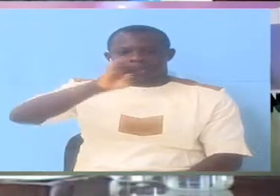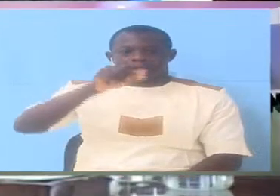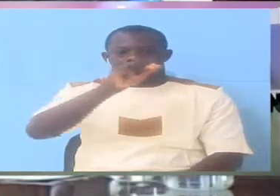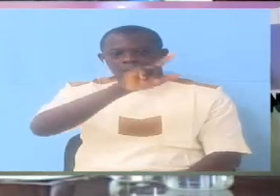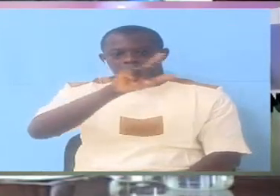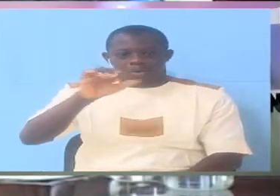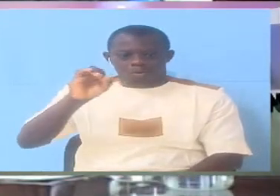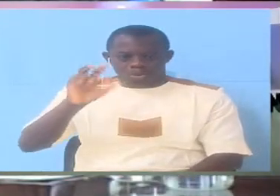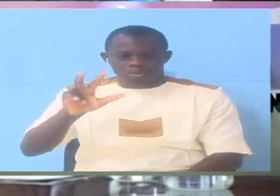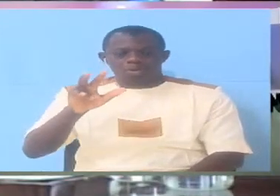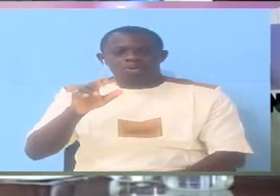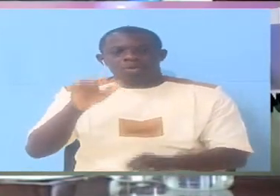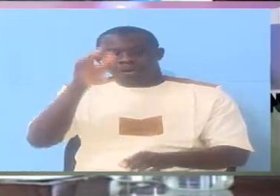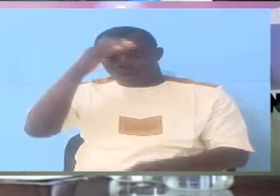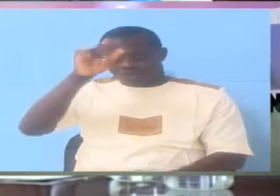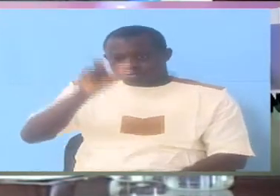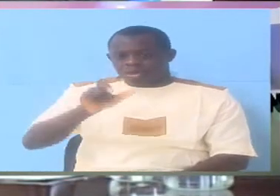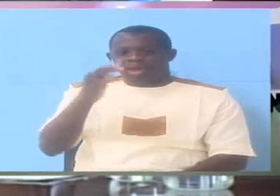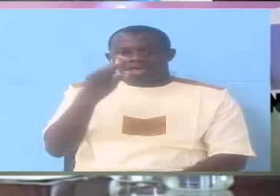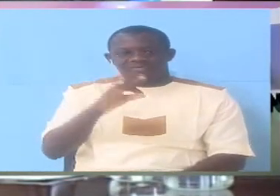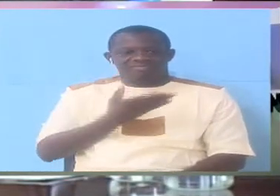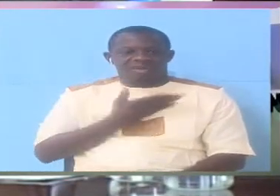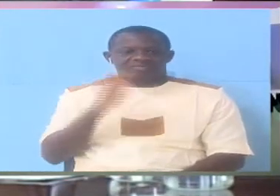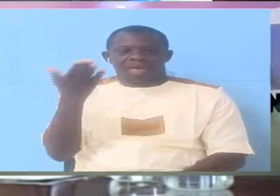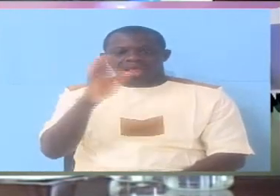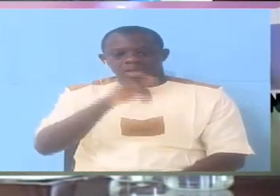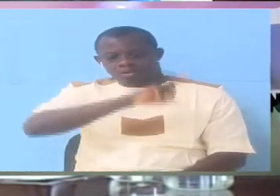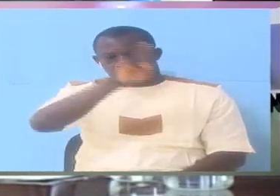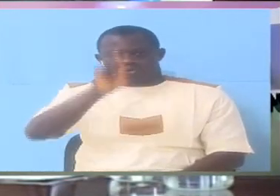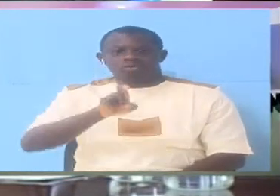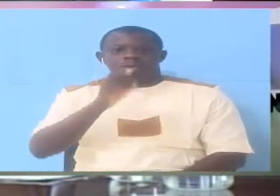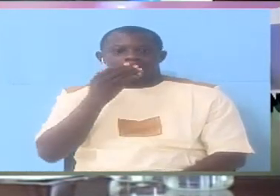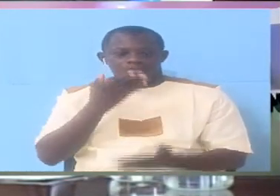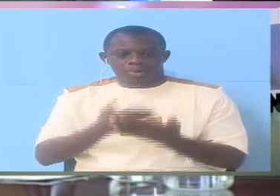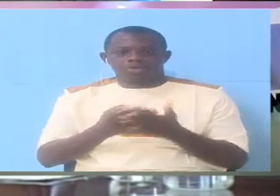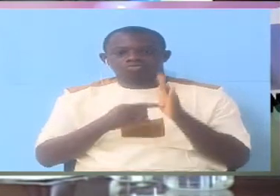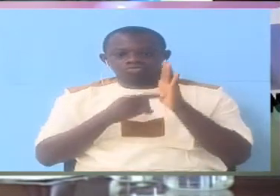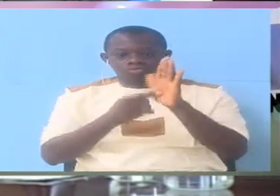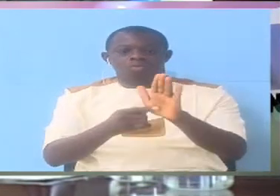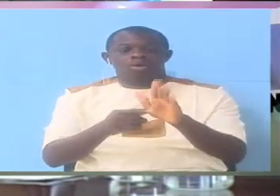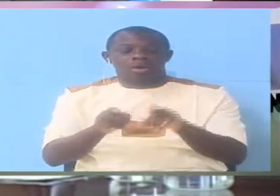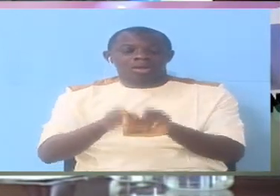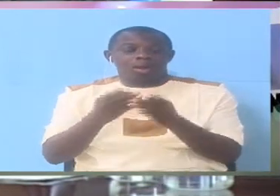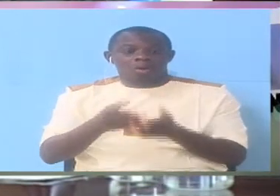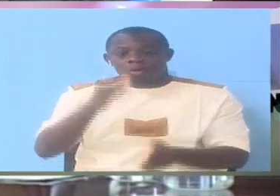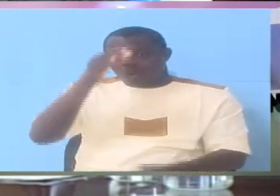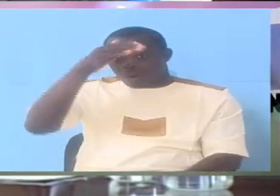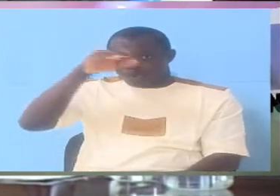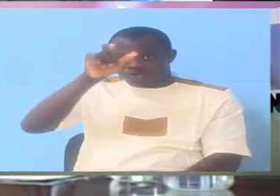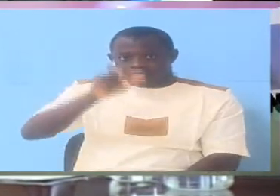Commissioners, if you have any questions, please indicate. Yes, Commissioner